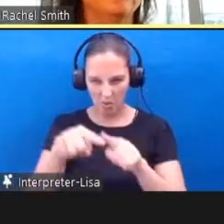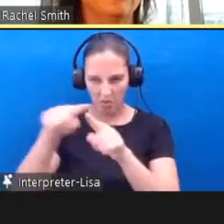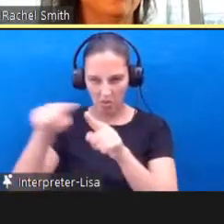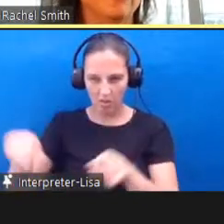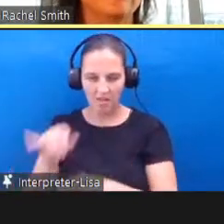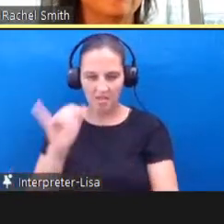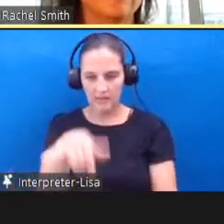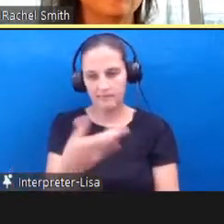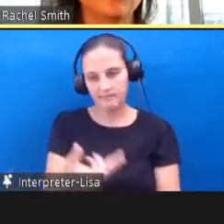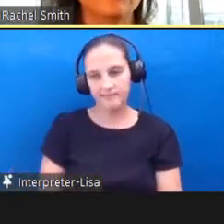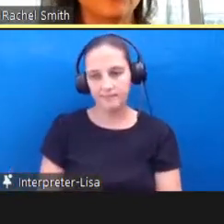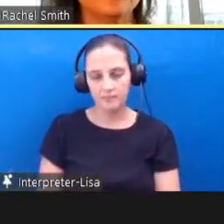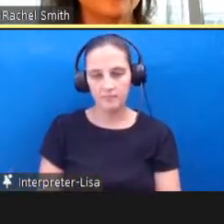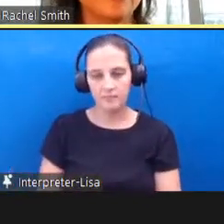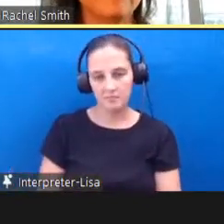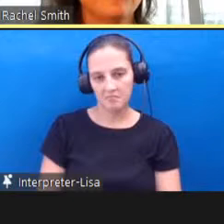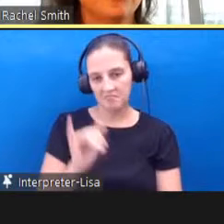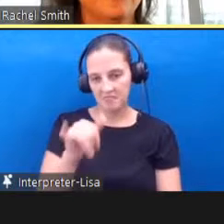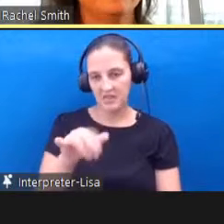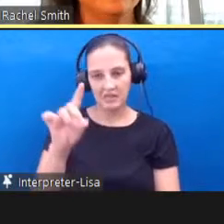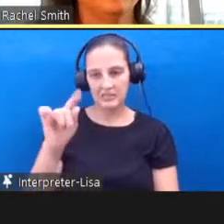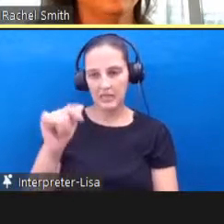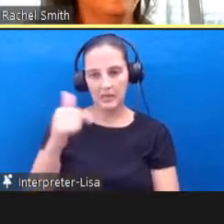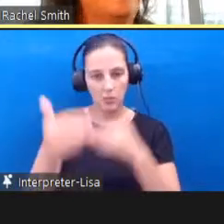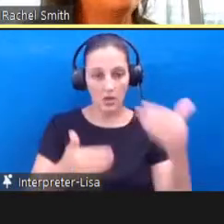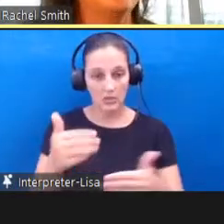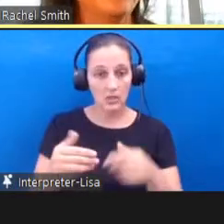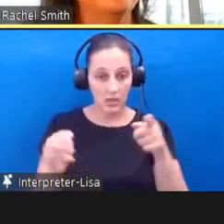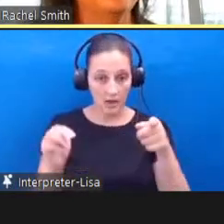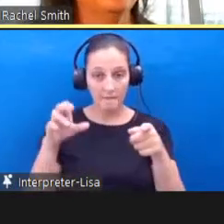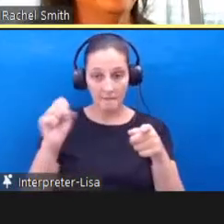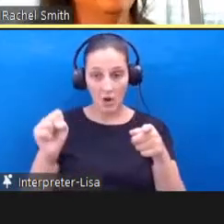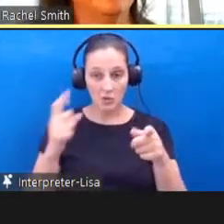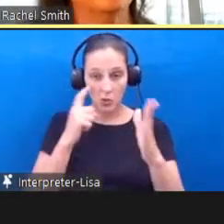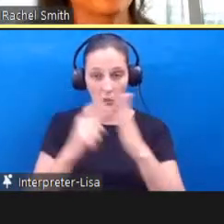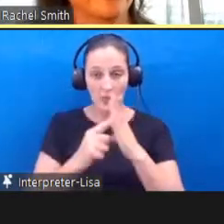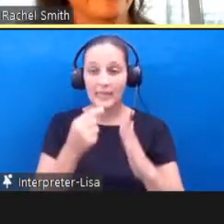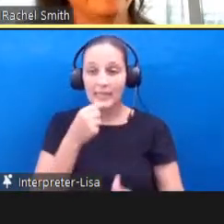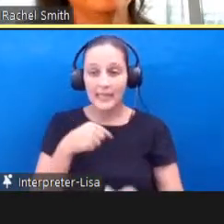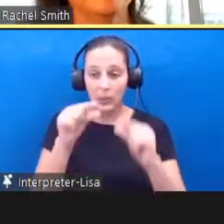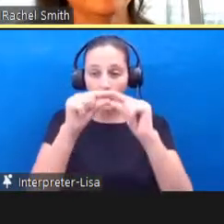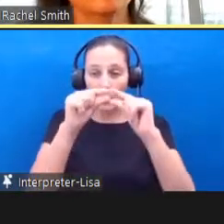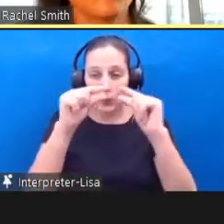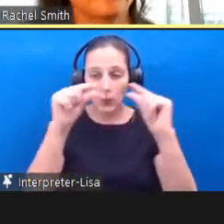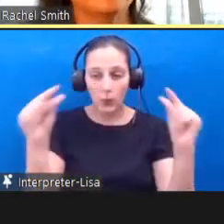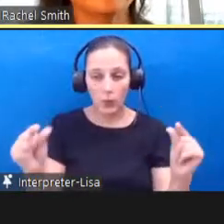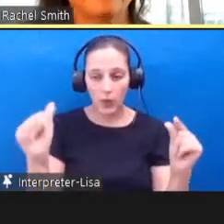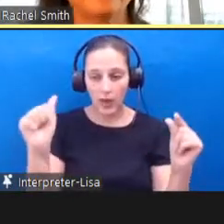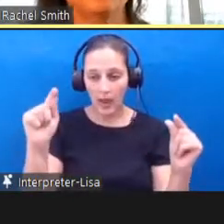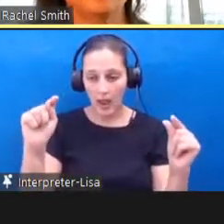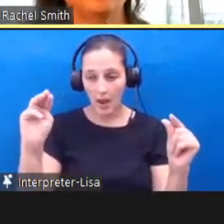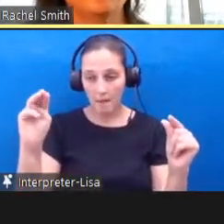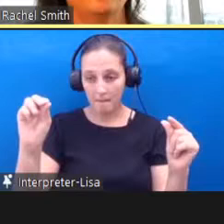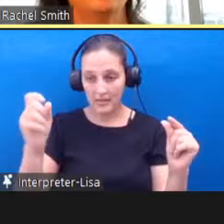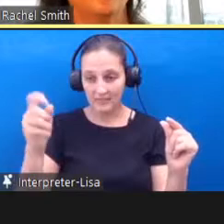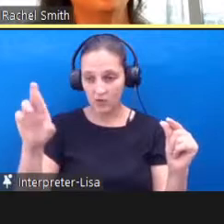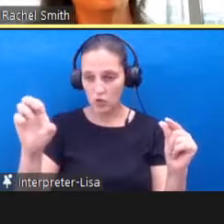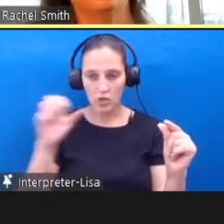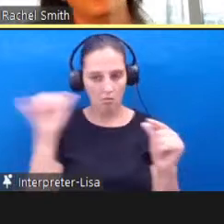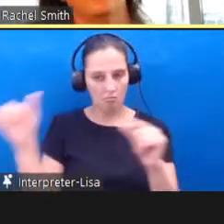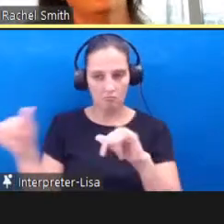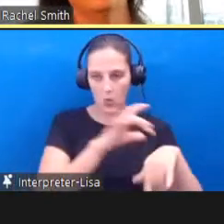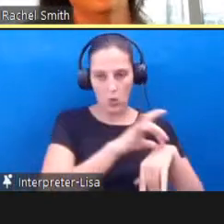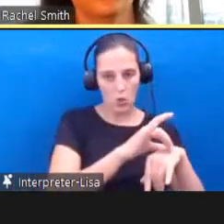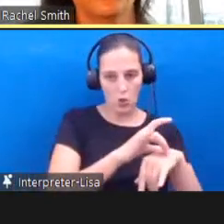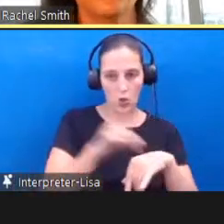part of the data processing. So here Mars does have a thin atmosphere, but not nearly what Earth has. It has lost its atmosphere through